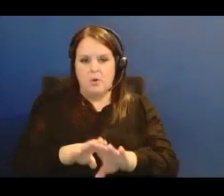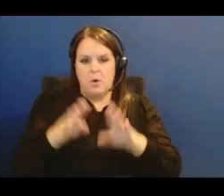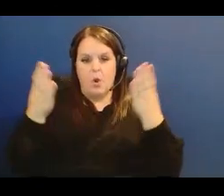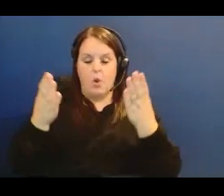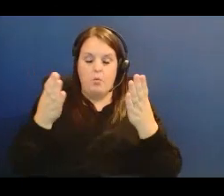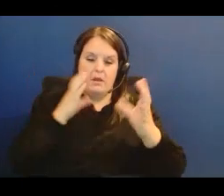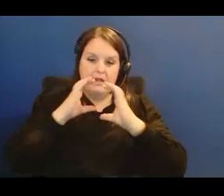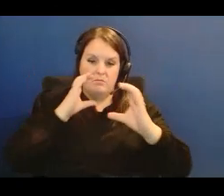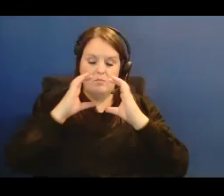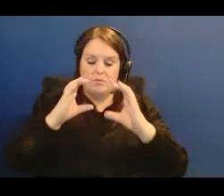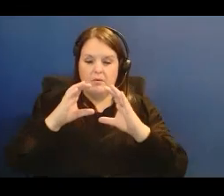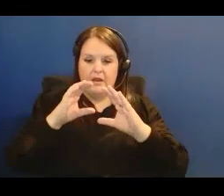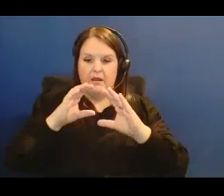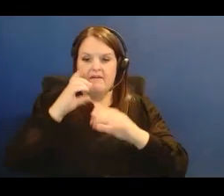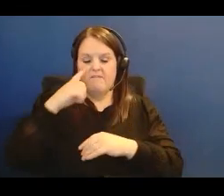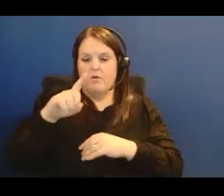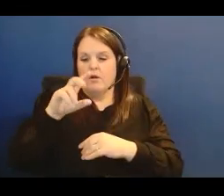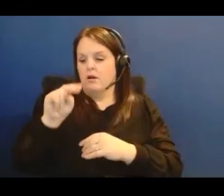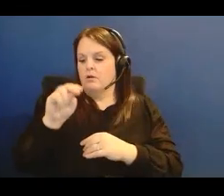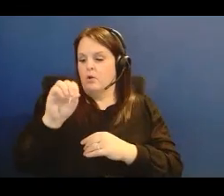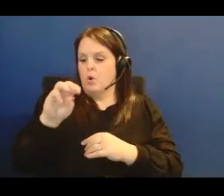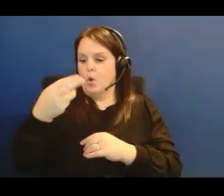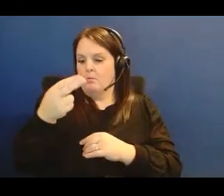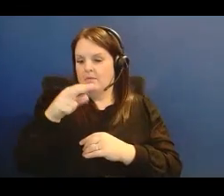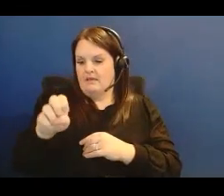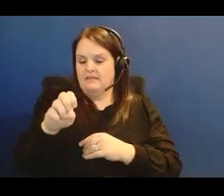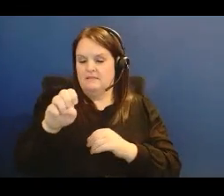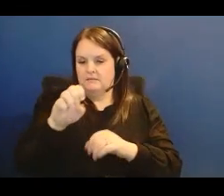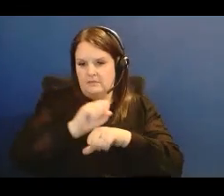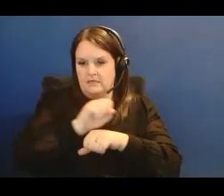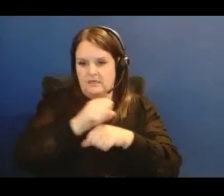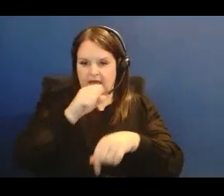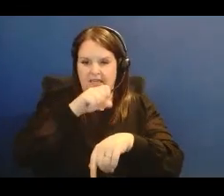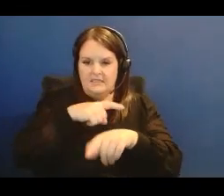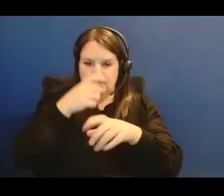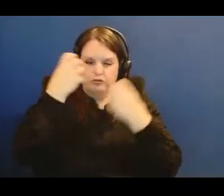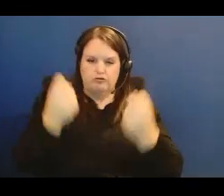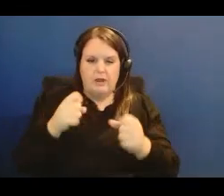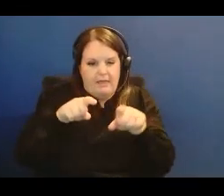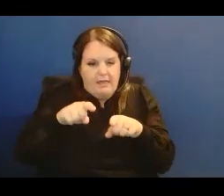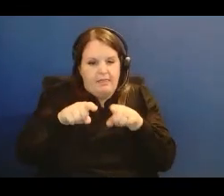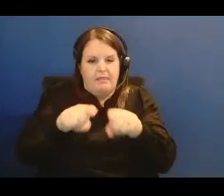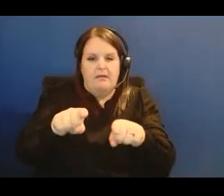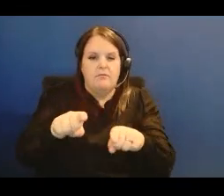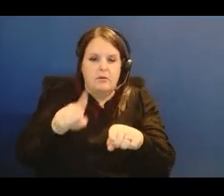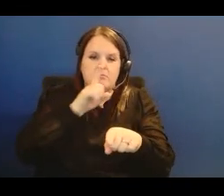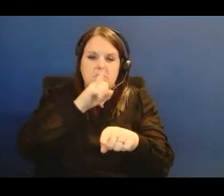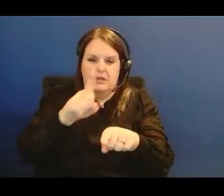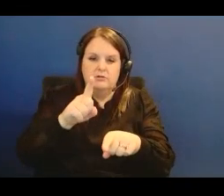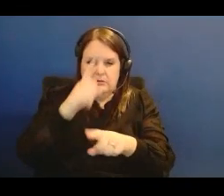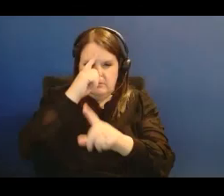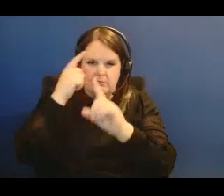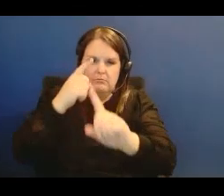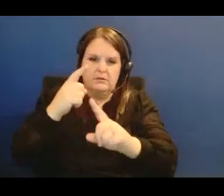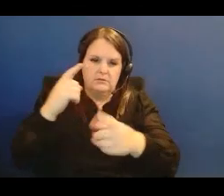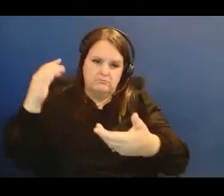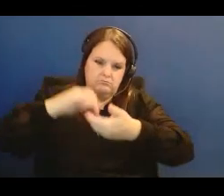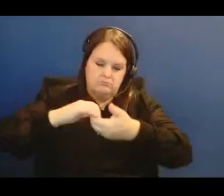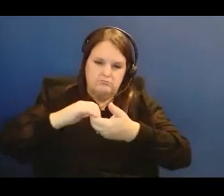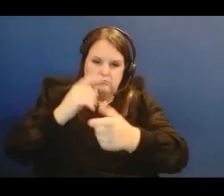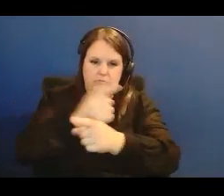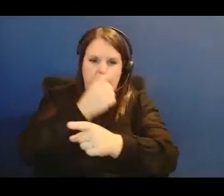ongoing activities, and strengthening alignment with state-level public health priorities and partner initiatives, and ensuring